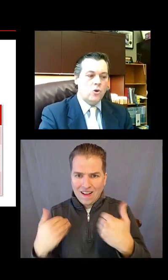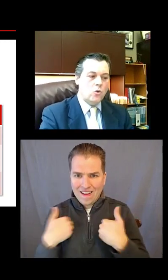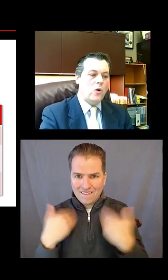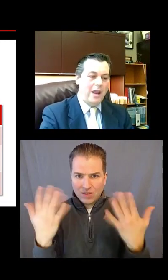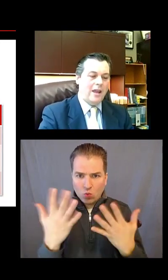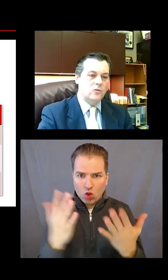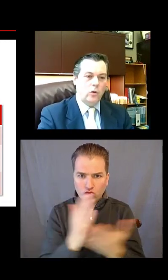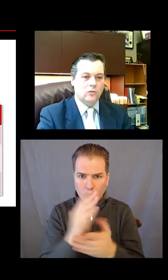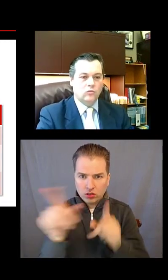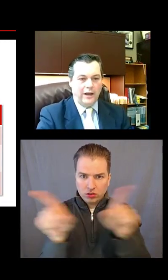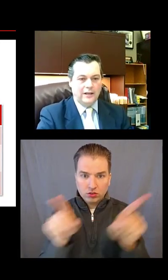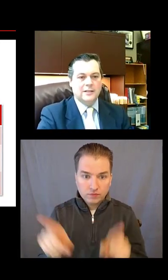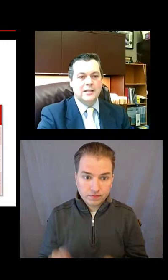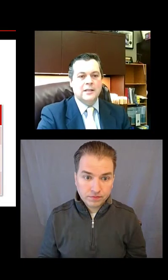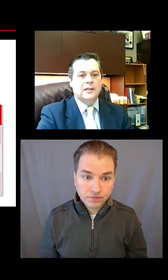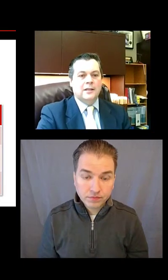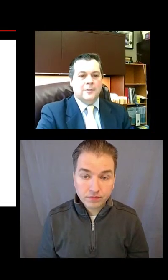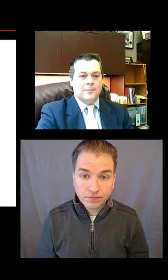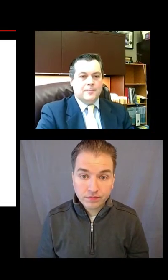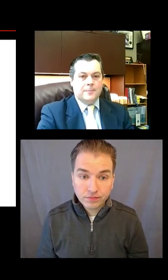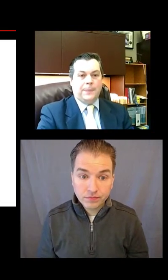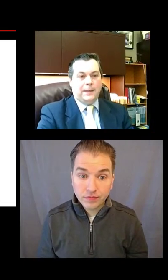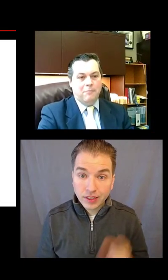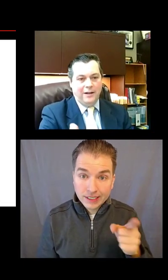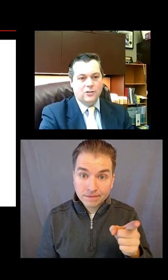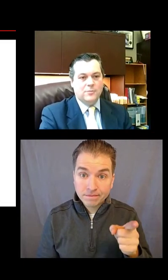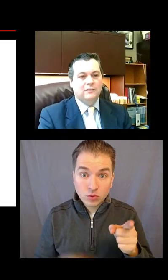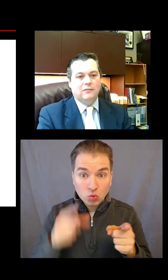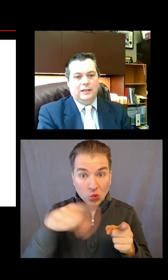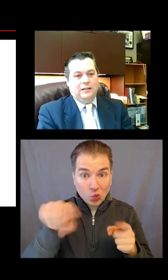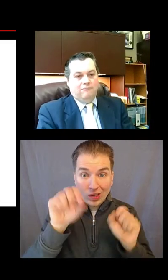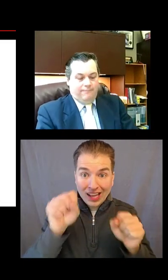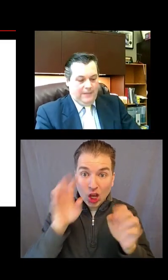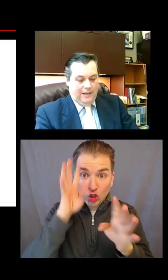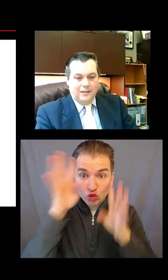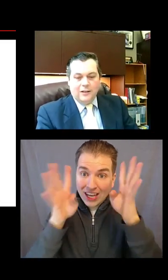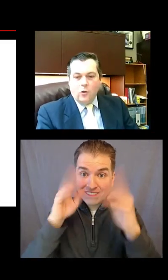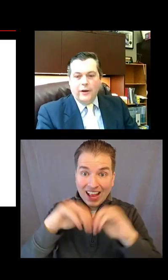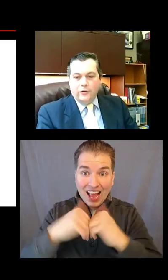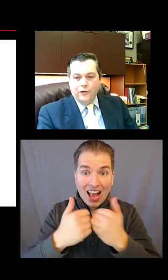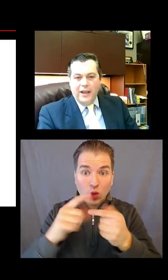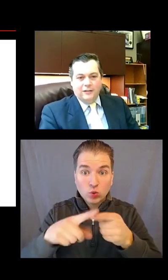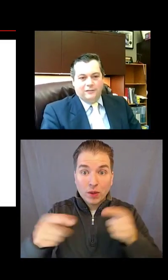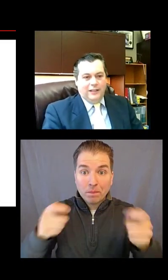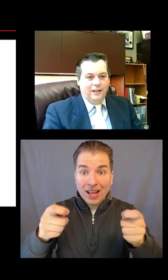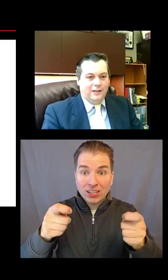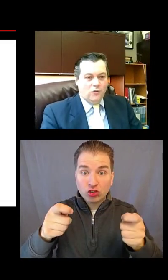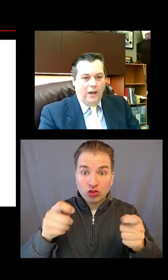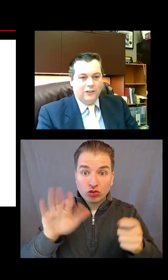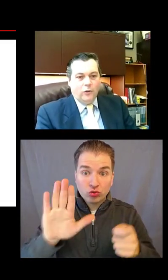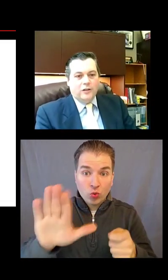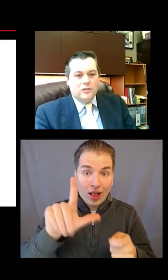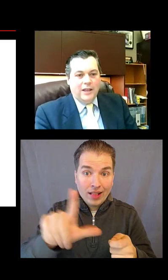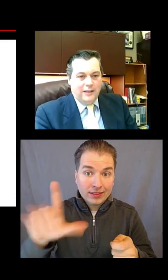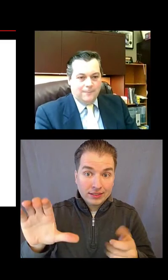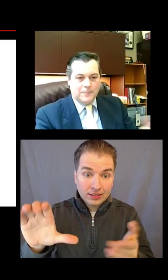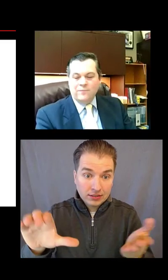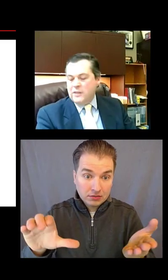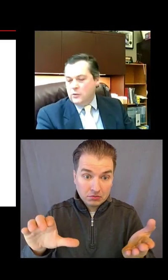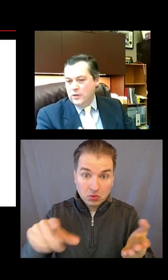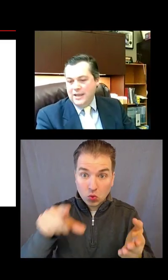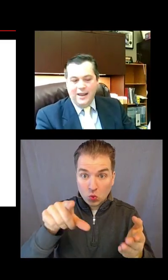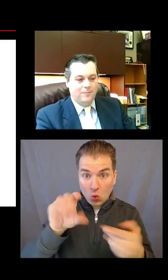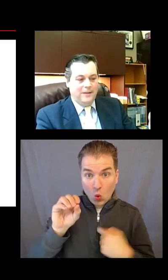world who has what rights. Management, that can get quite creative. Again, it's why lawyers like